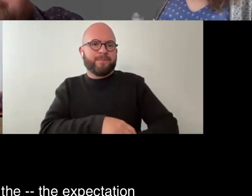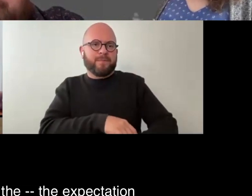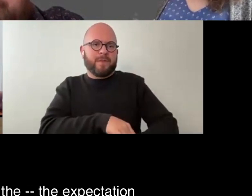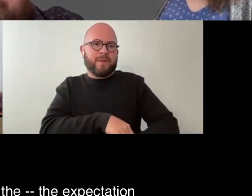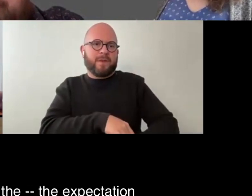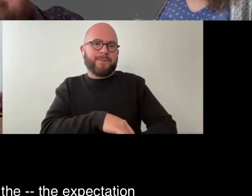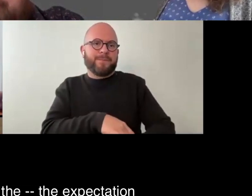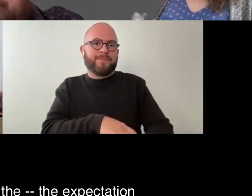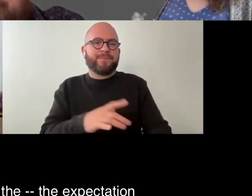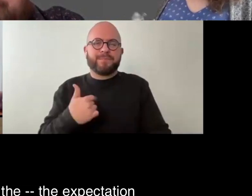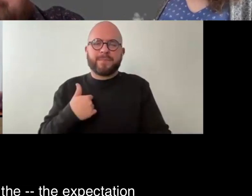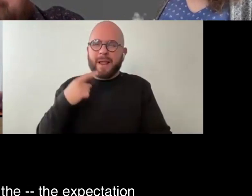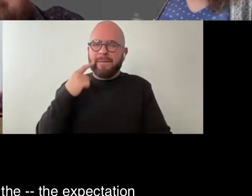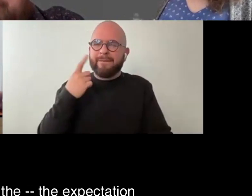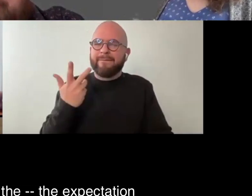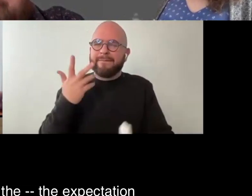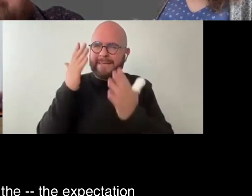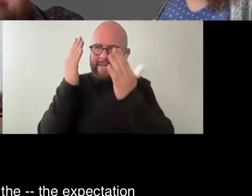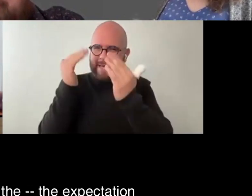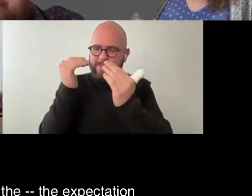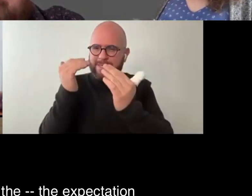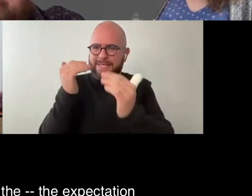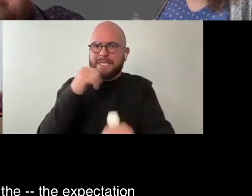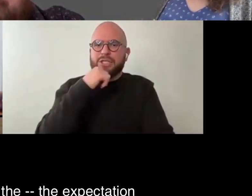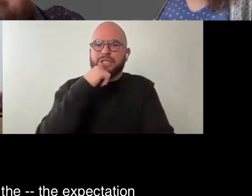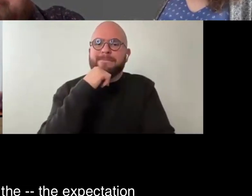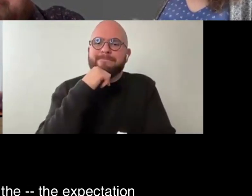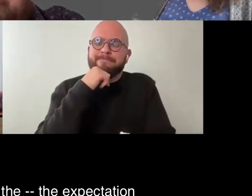the expectation to